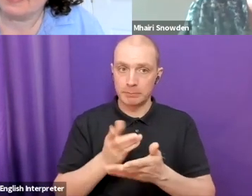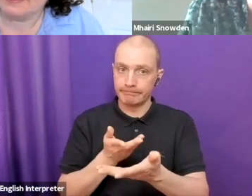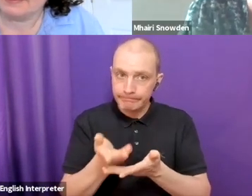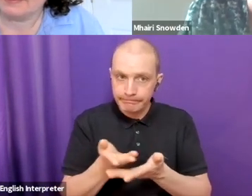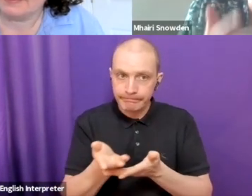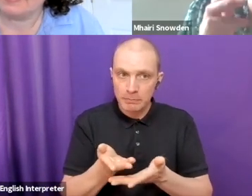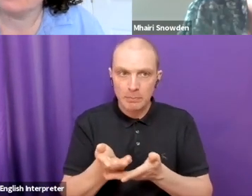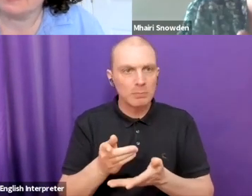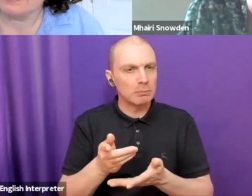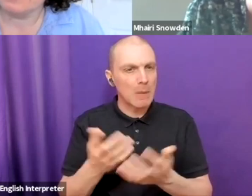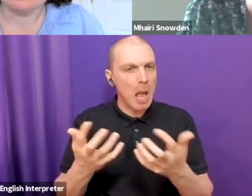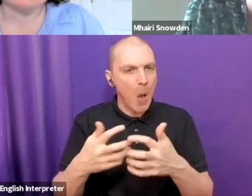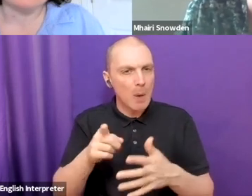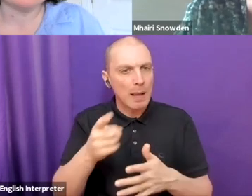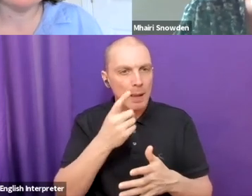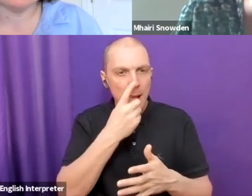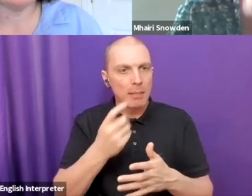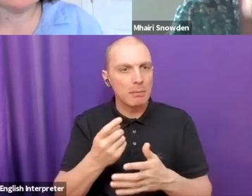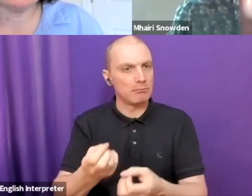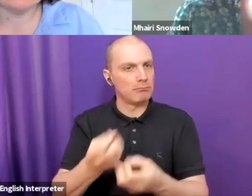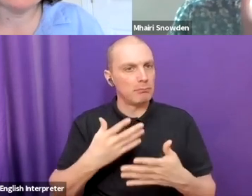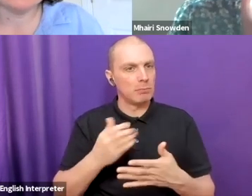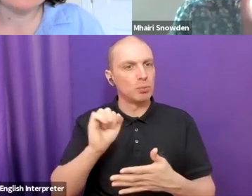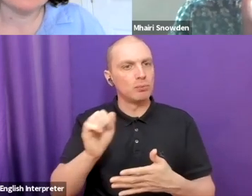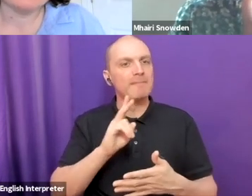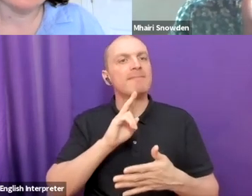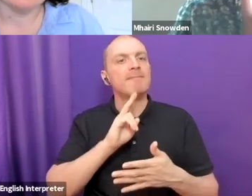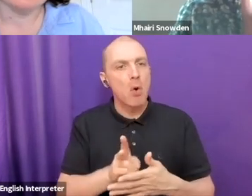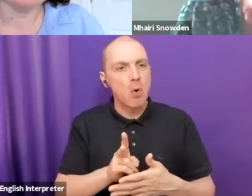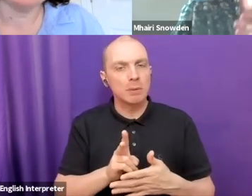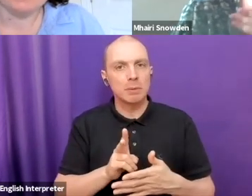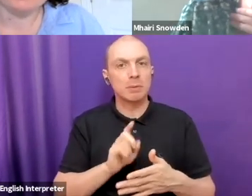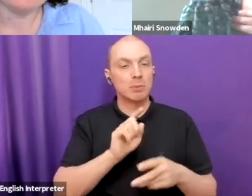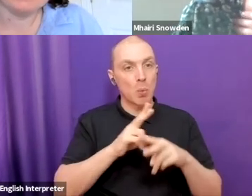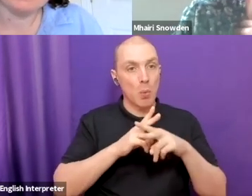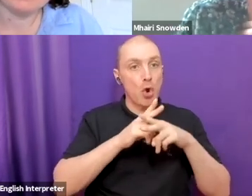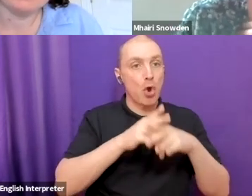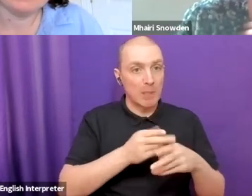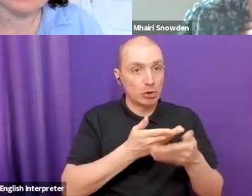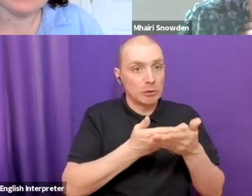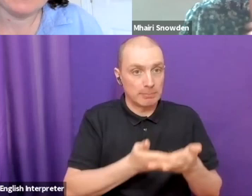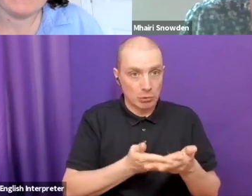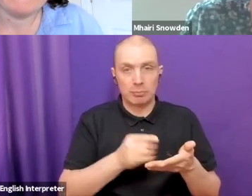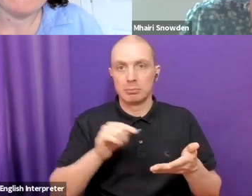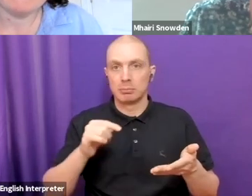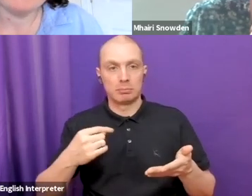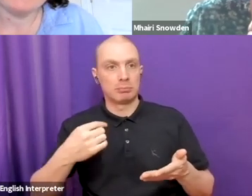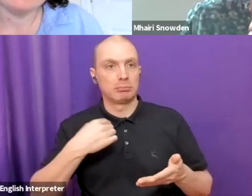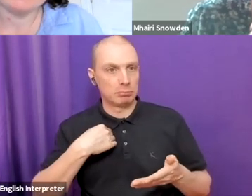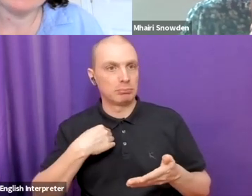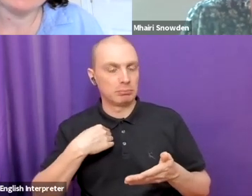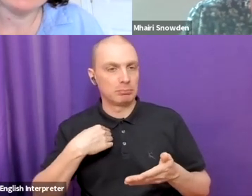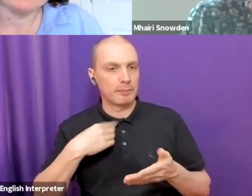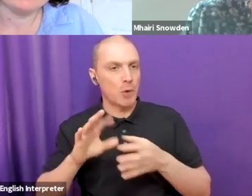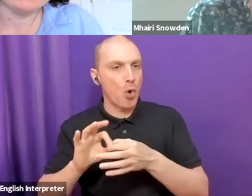to those discussions to then influence both what the Commission put in their submission and what we'll be doing from the consortium.